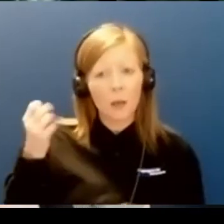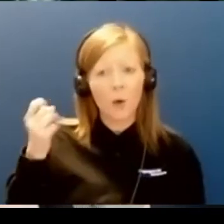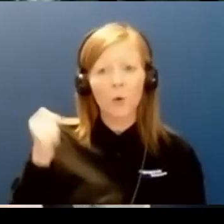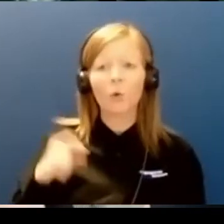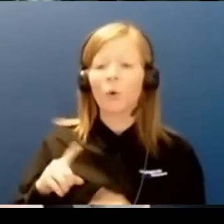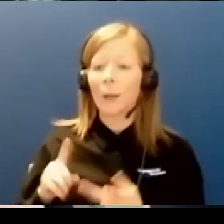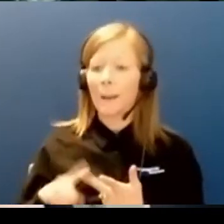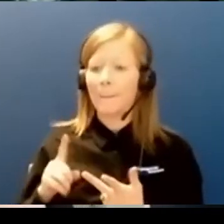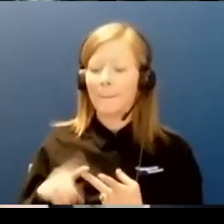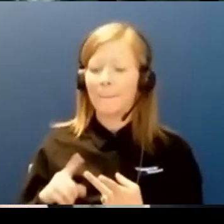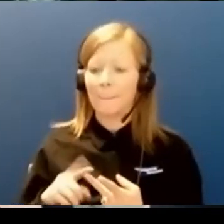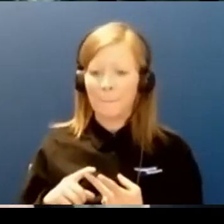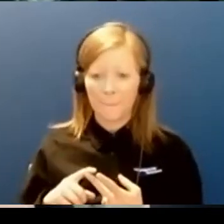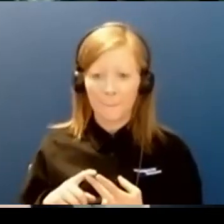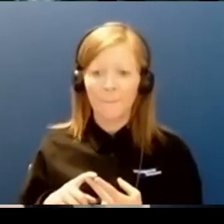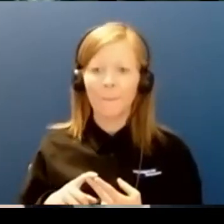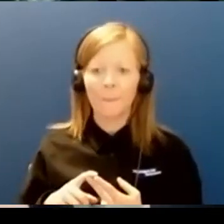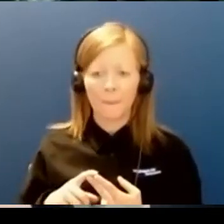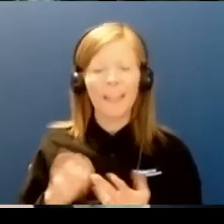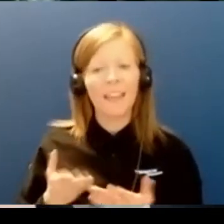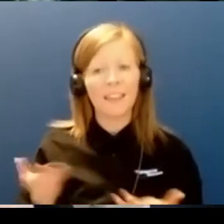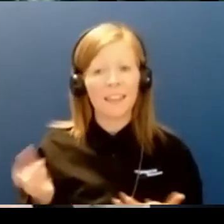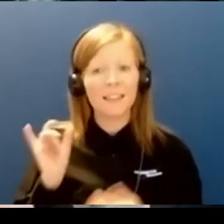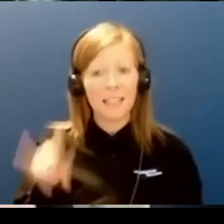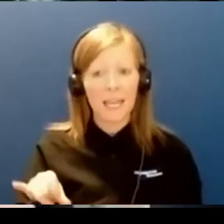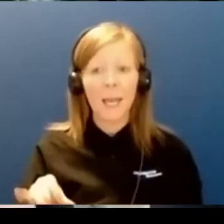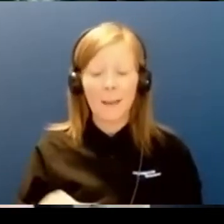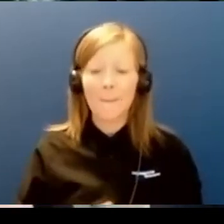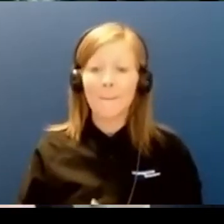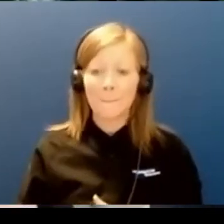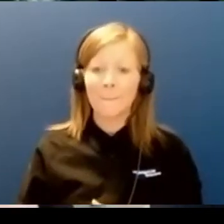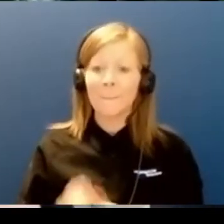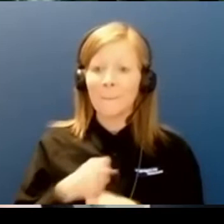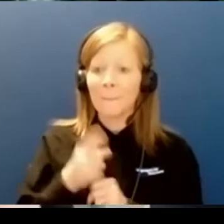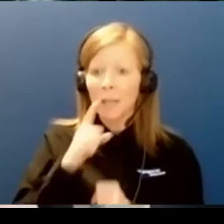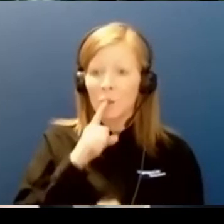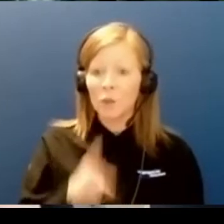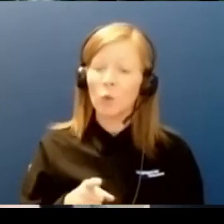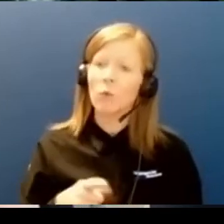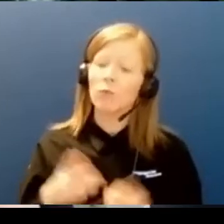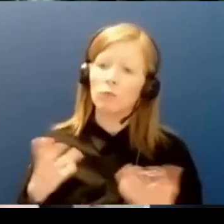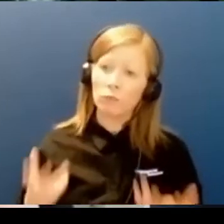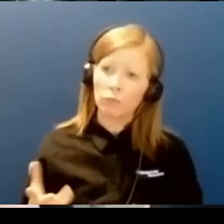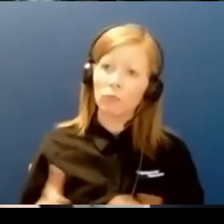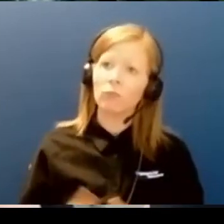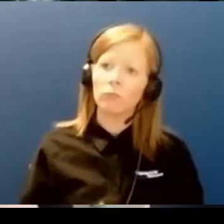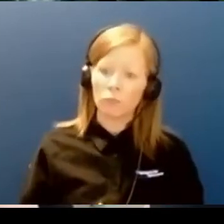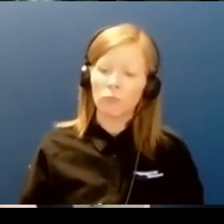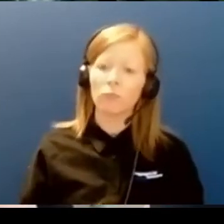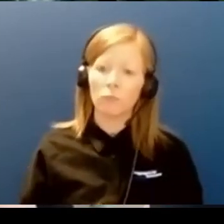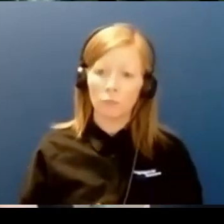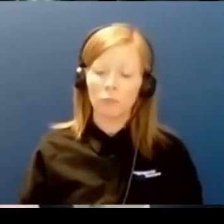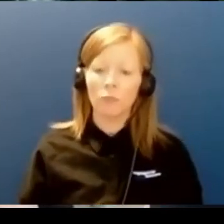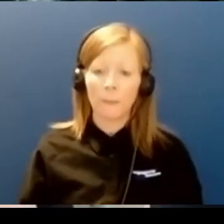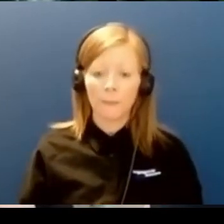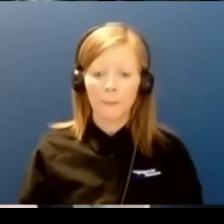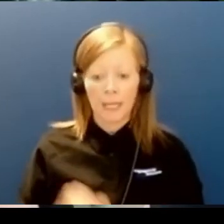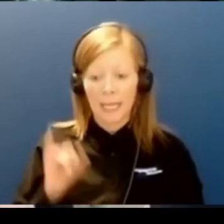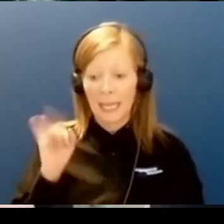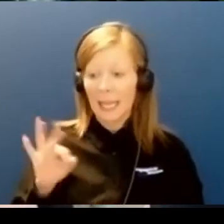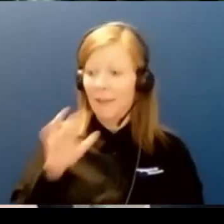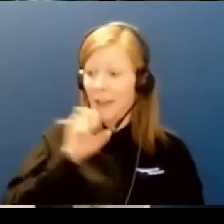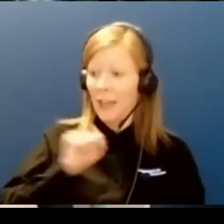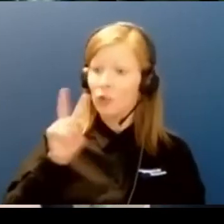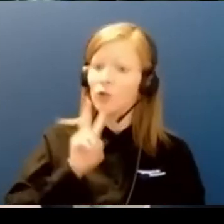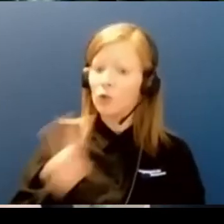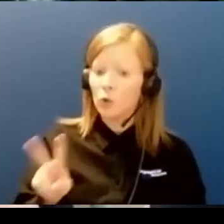milks, things like that. So making sure that, kids under the age of 2 should not be